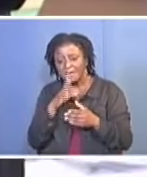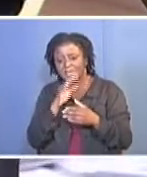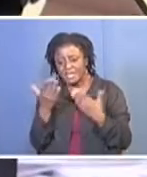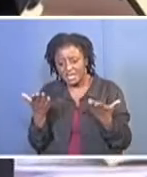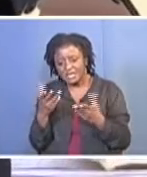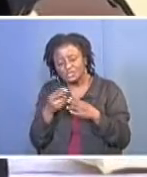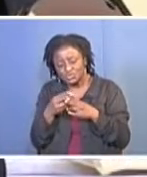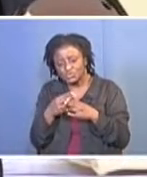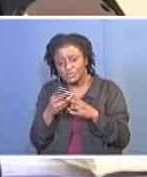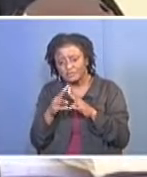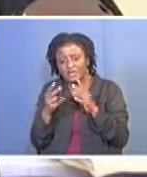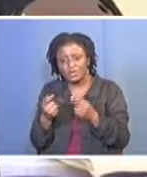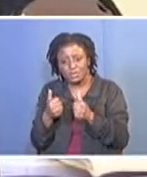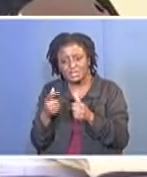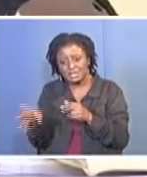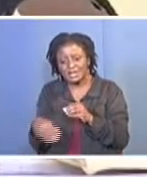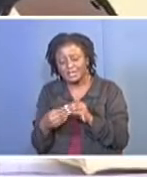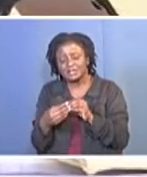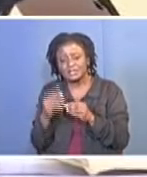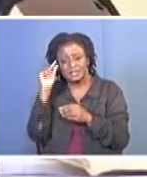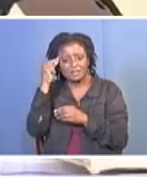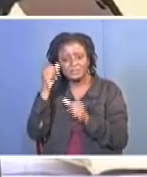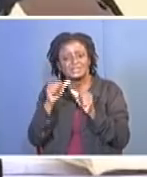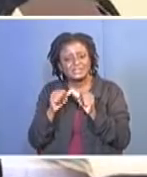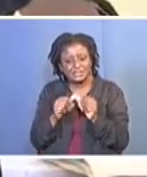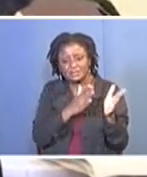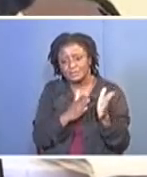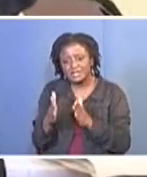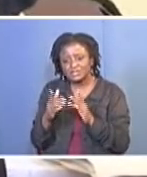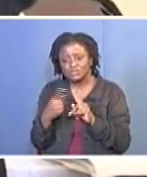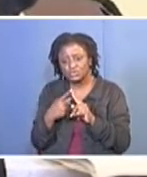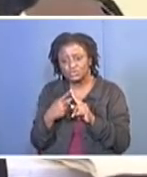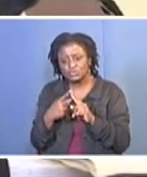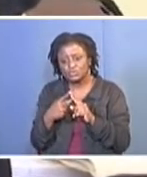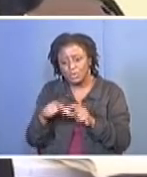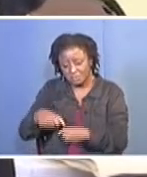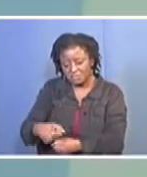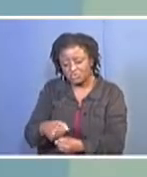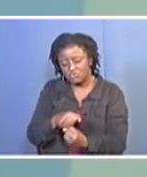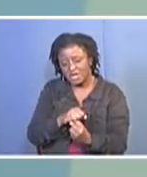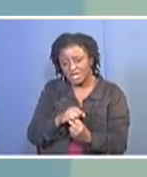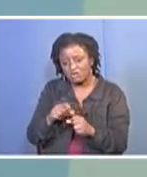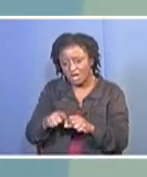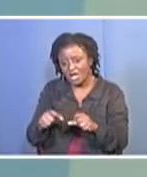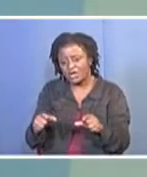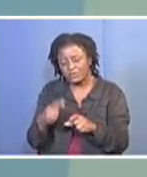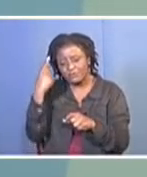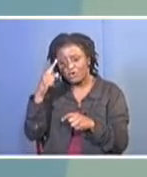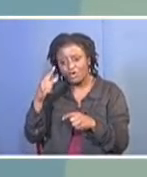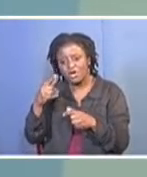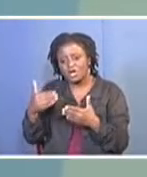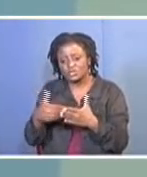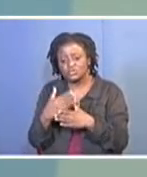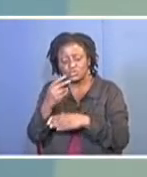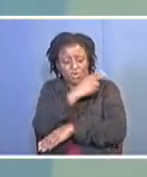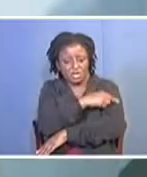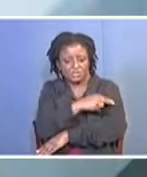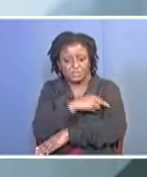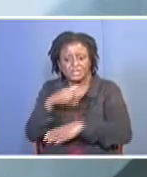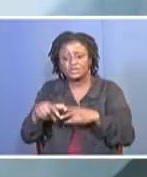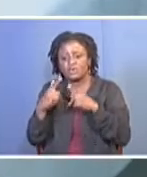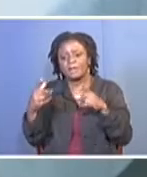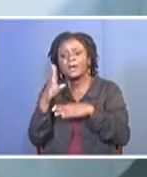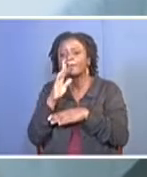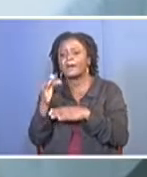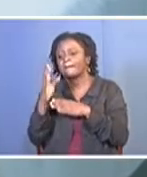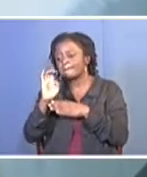Prime Minister Davis adding that the government still intends to break ground for a new hospital in Grand Bahama by June, while noting that there is